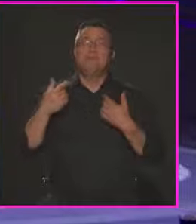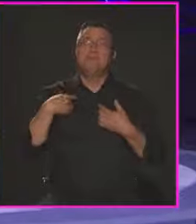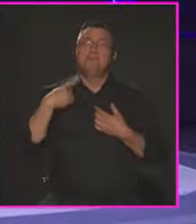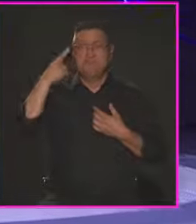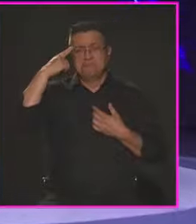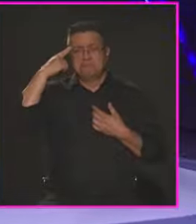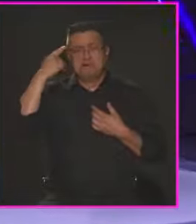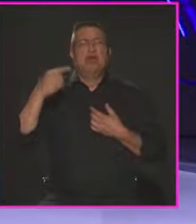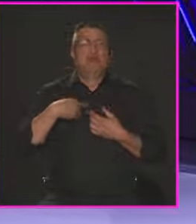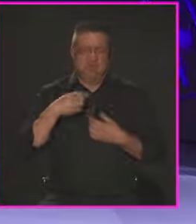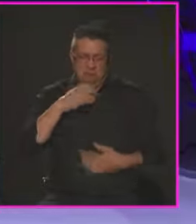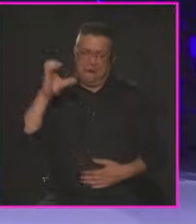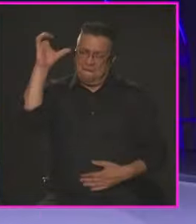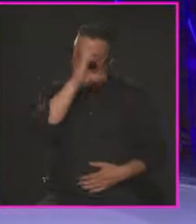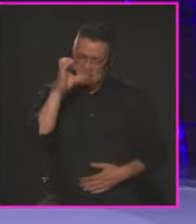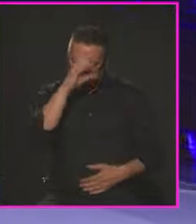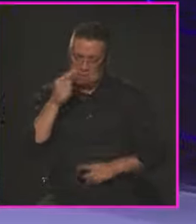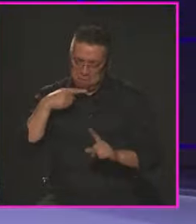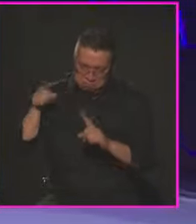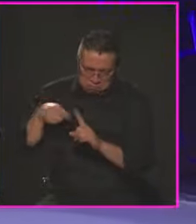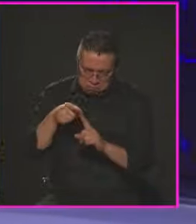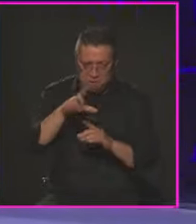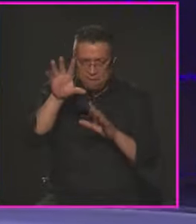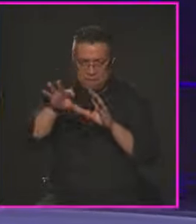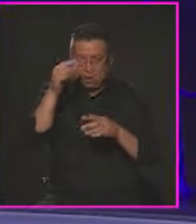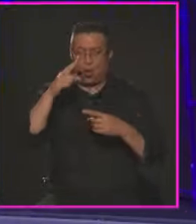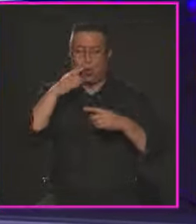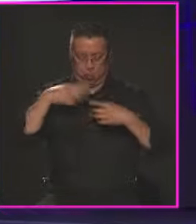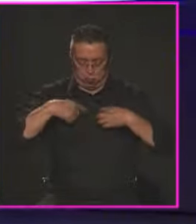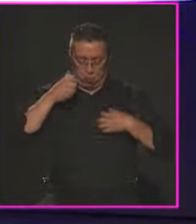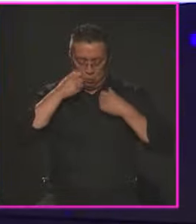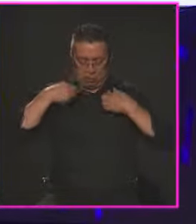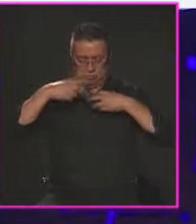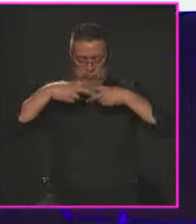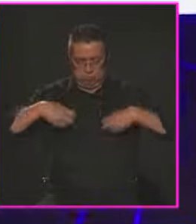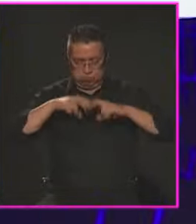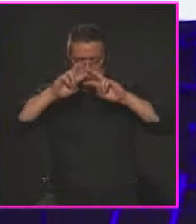us to see the inside of our bodies. He just